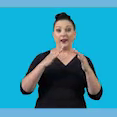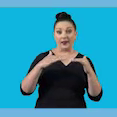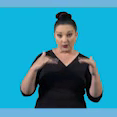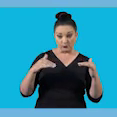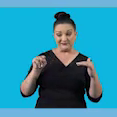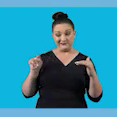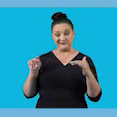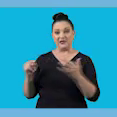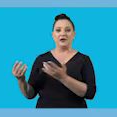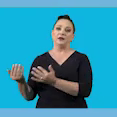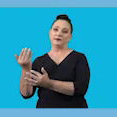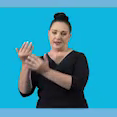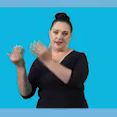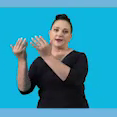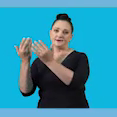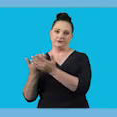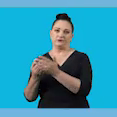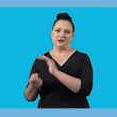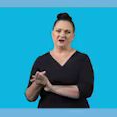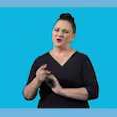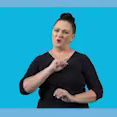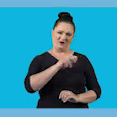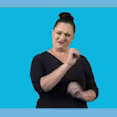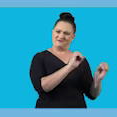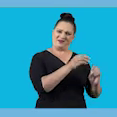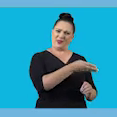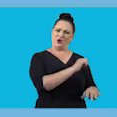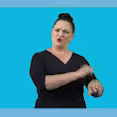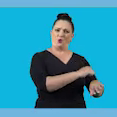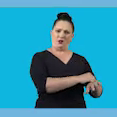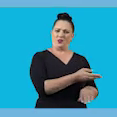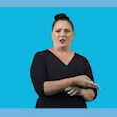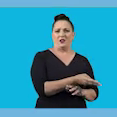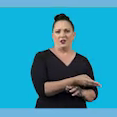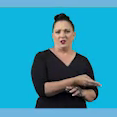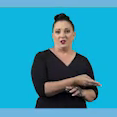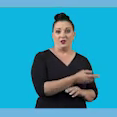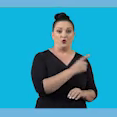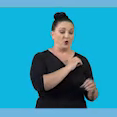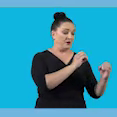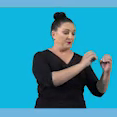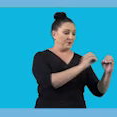is happening between liquids and gases. Why not in a solid? Now, in a solid,